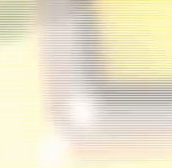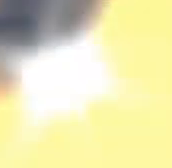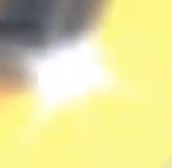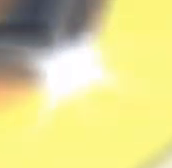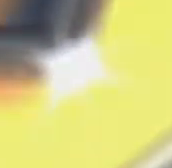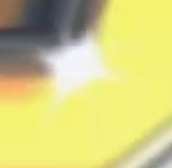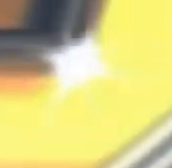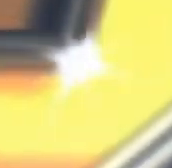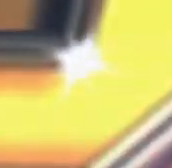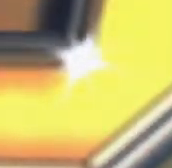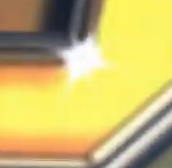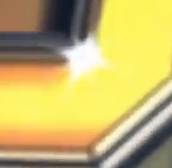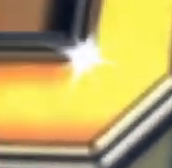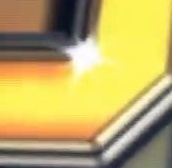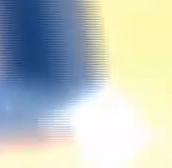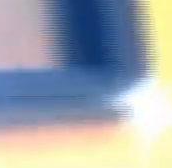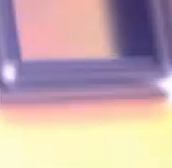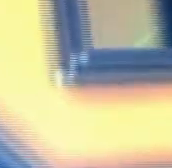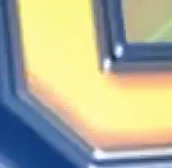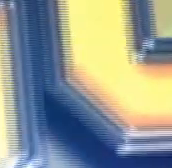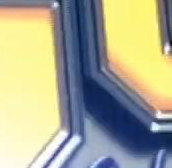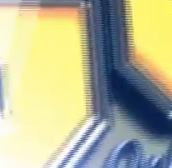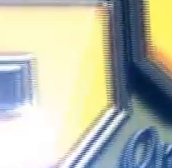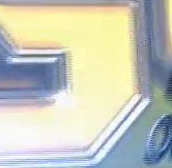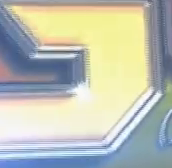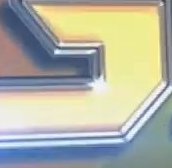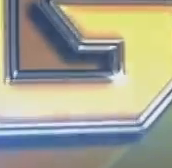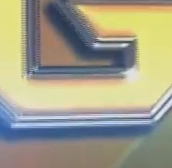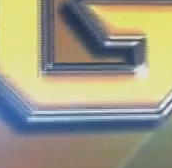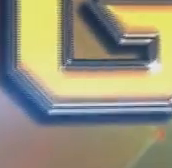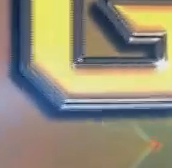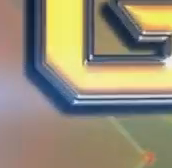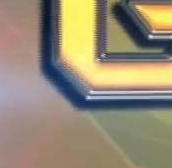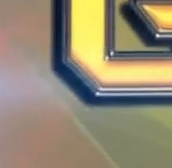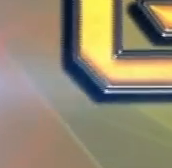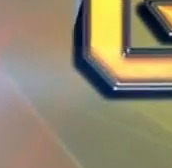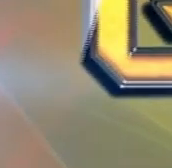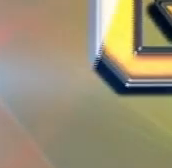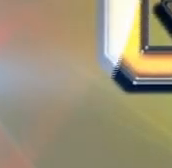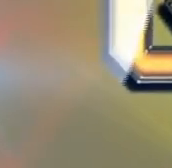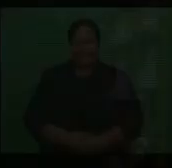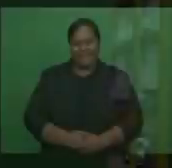FM. Gold FM. Only the classic hits.